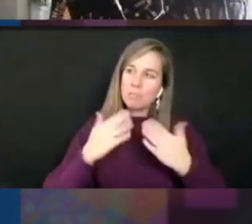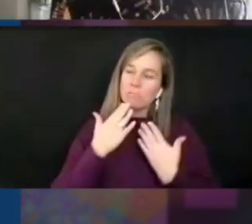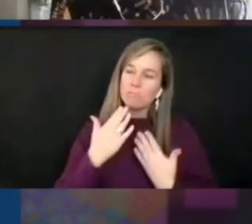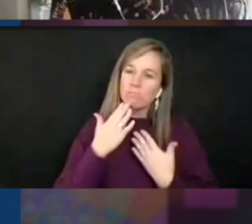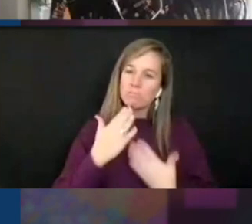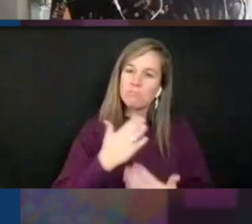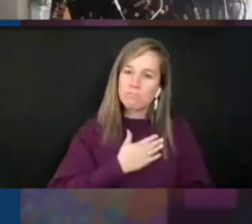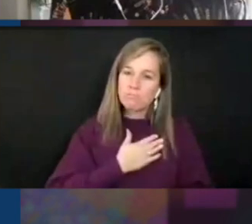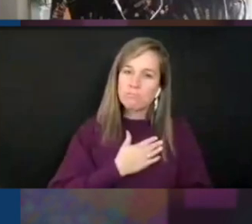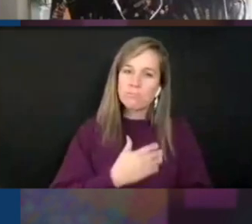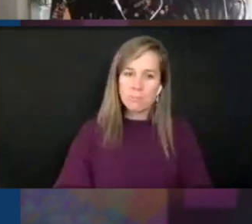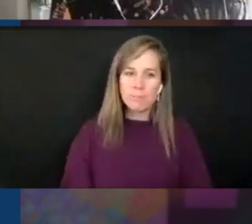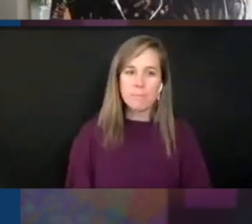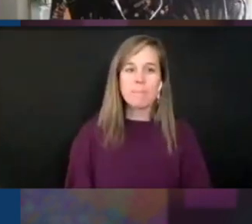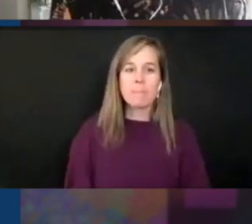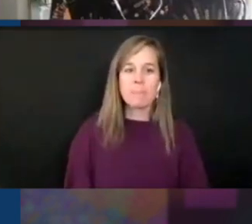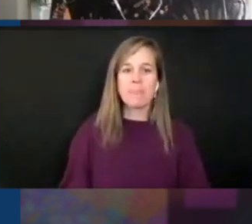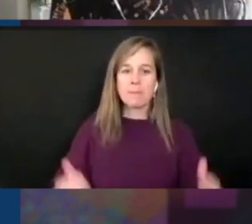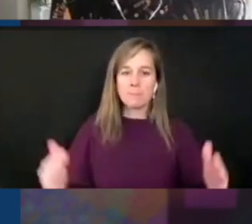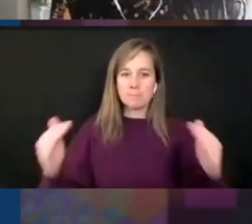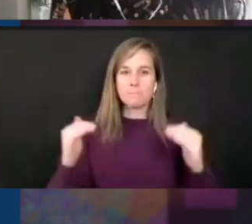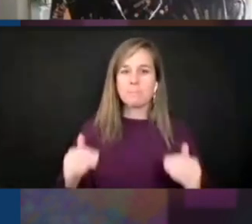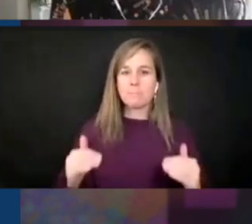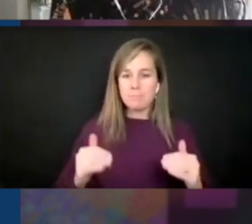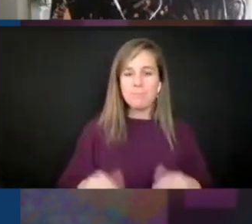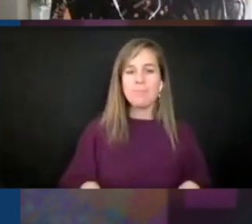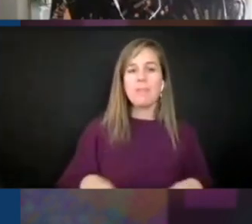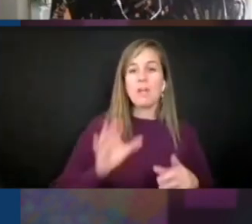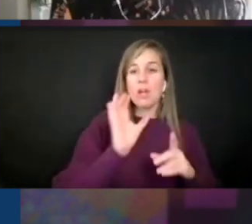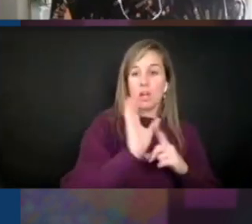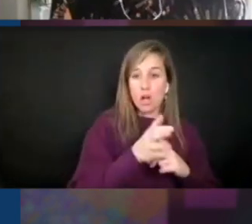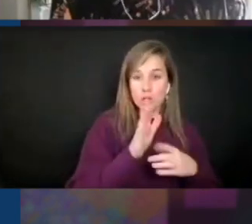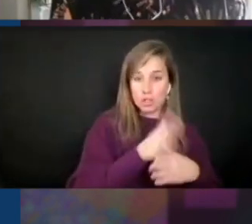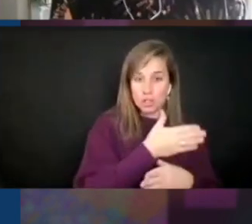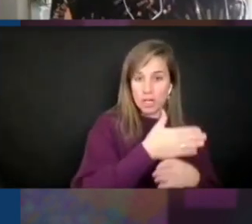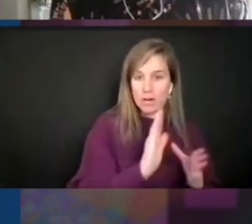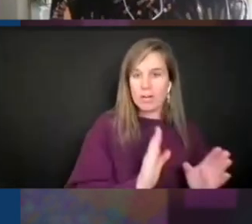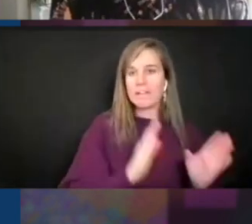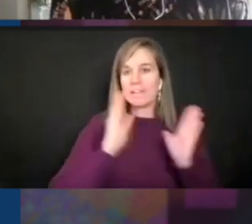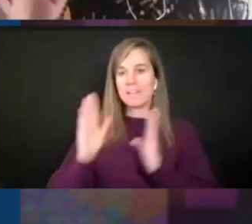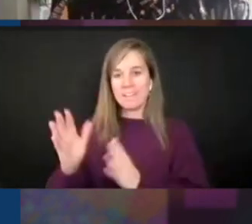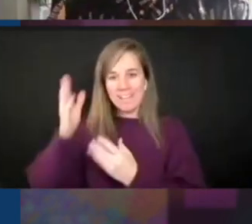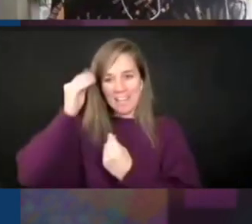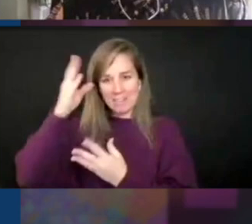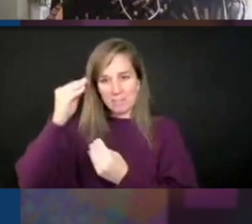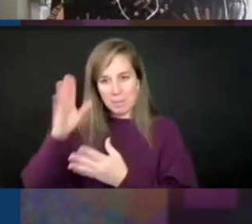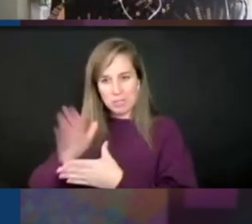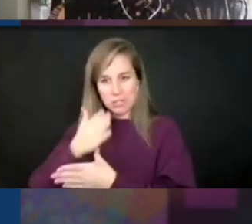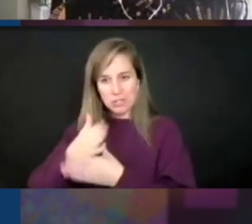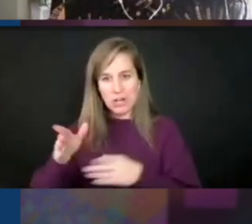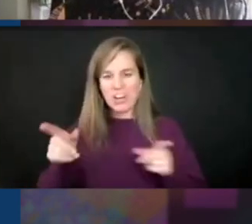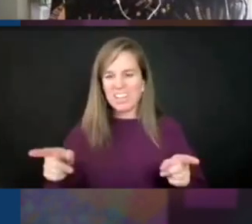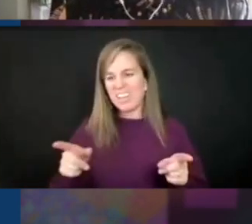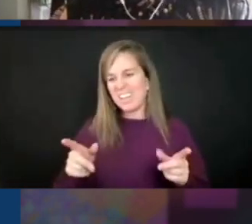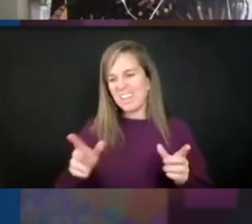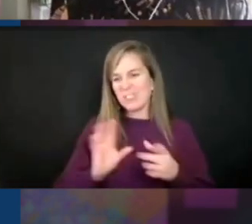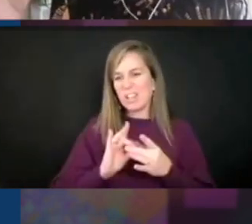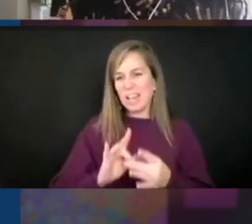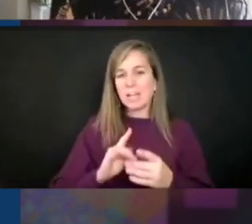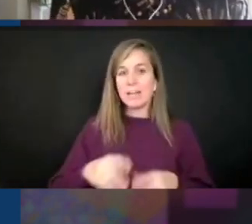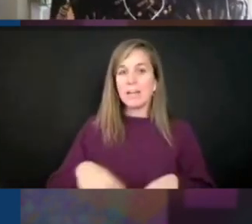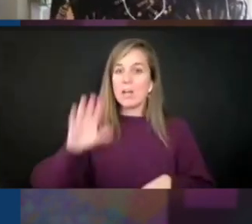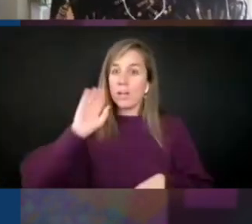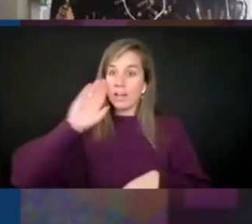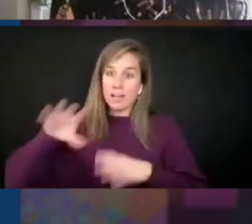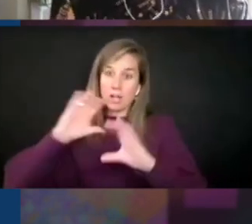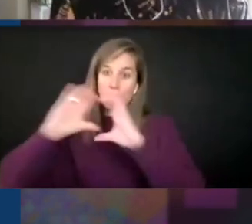culture sharing to information sharing. All right, this is related. While fast and efficient communication